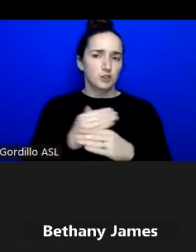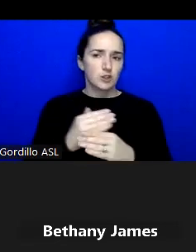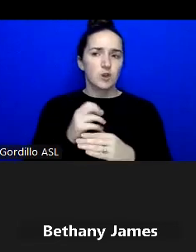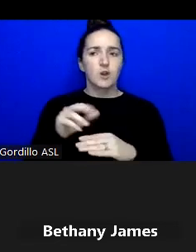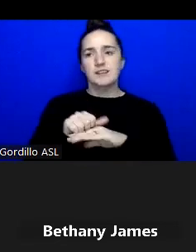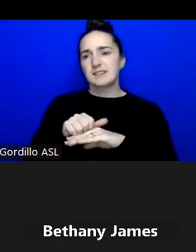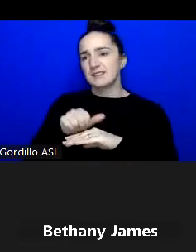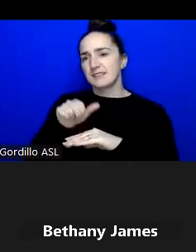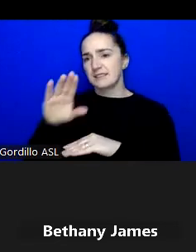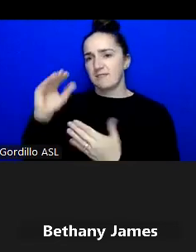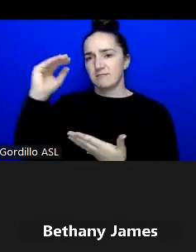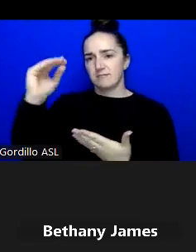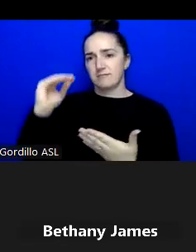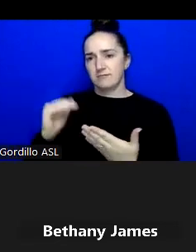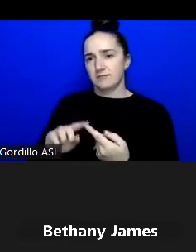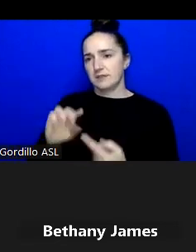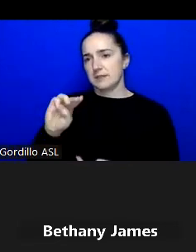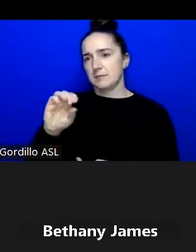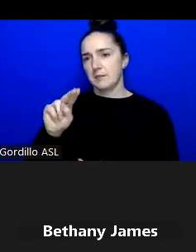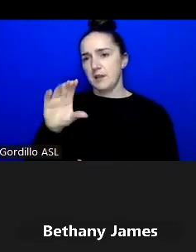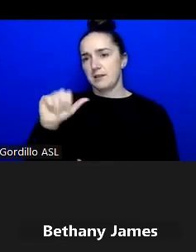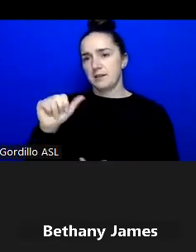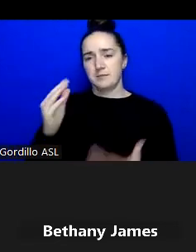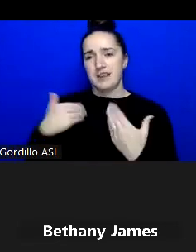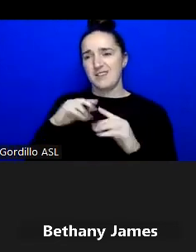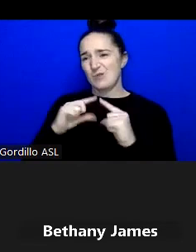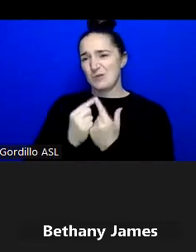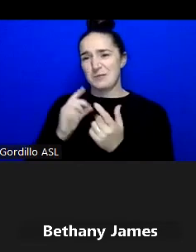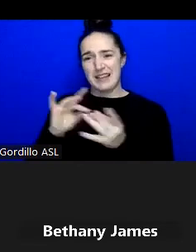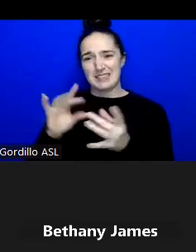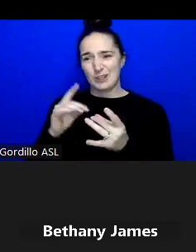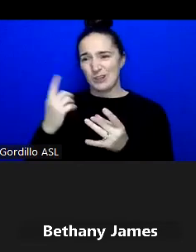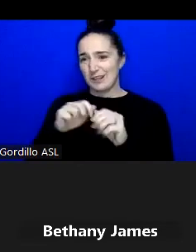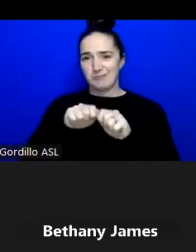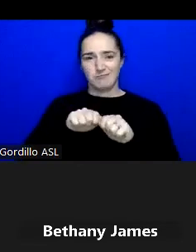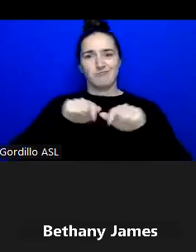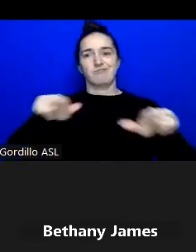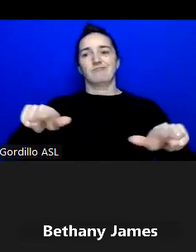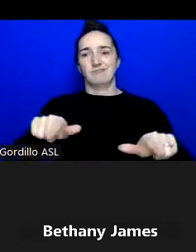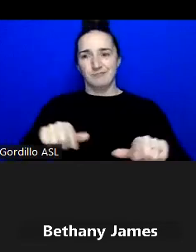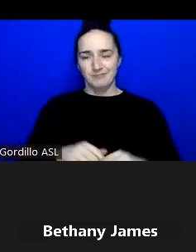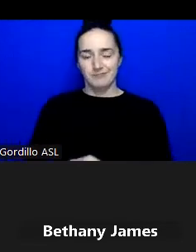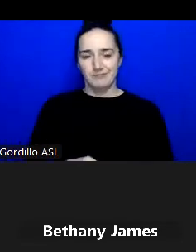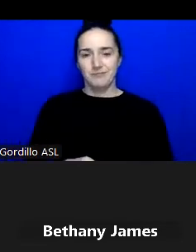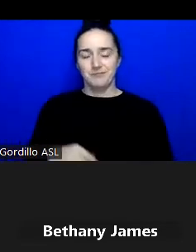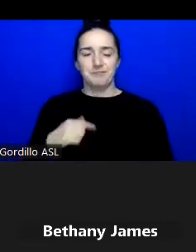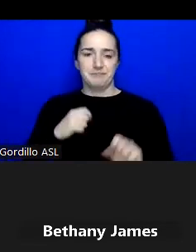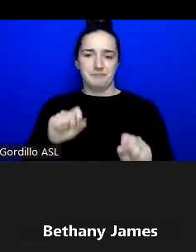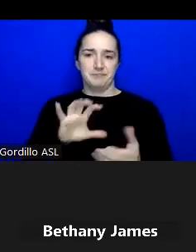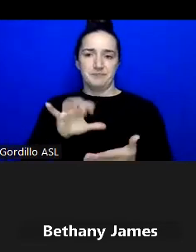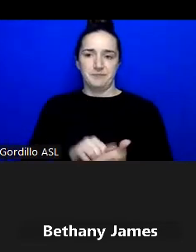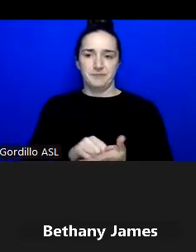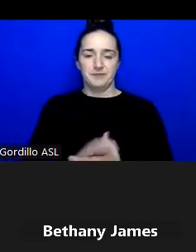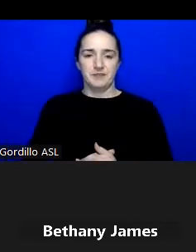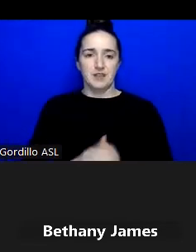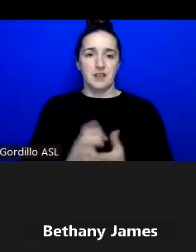to Monica. And if you guys have probably like a big group message that she could forward that on, I'm certainly happy to do that. But I just want to be